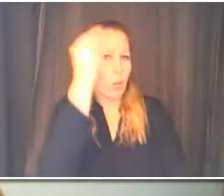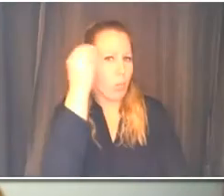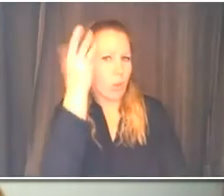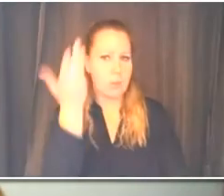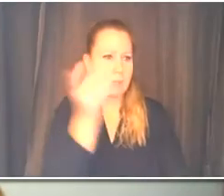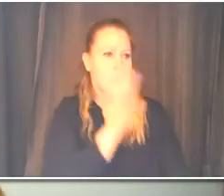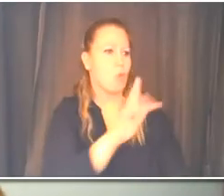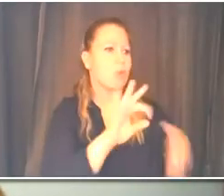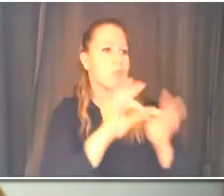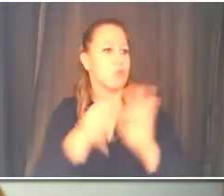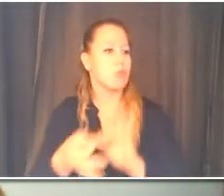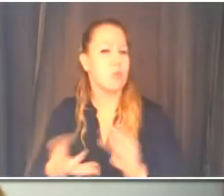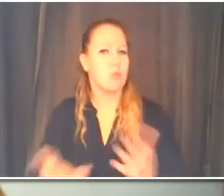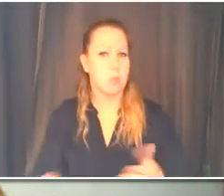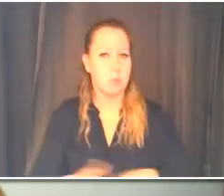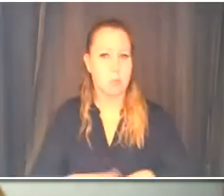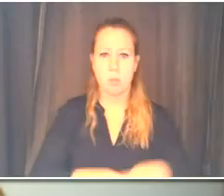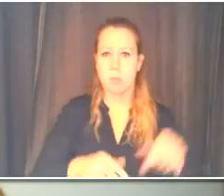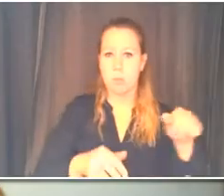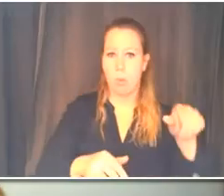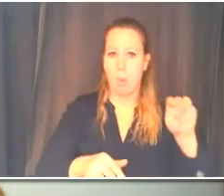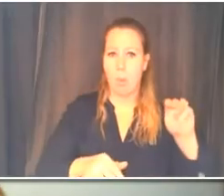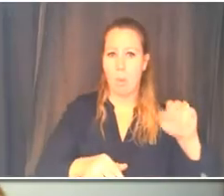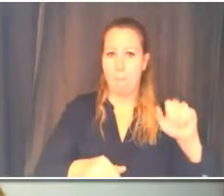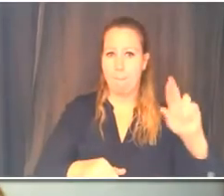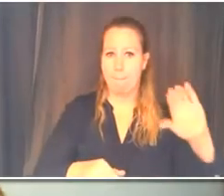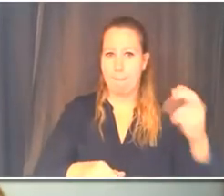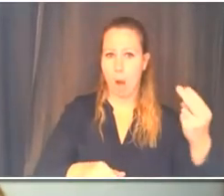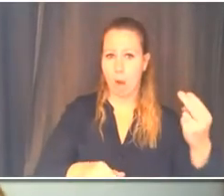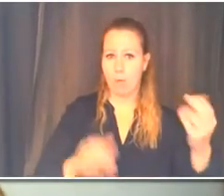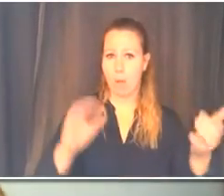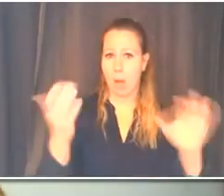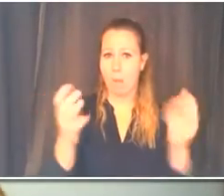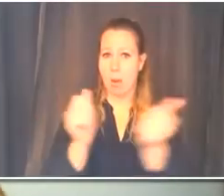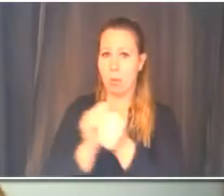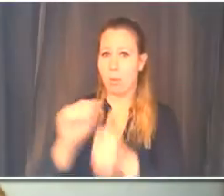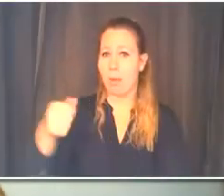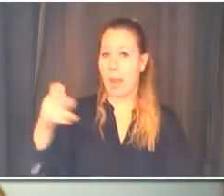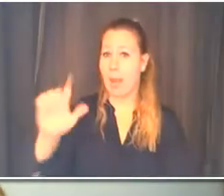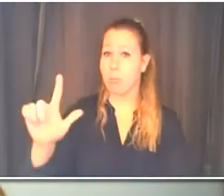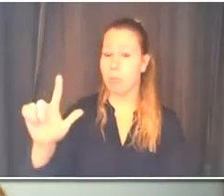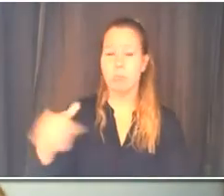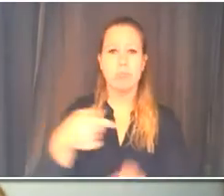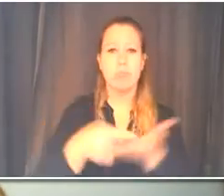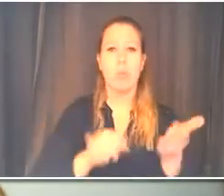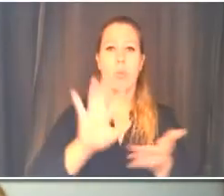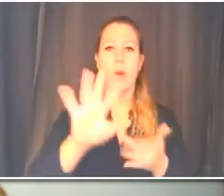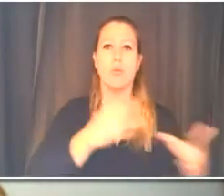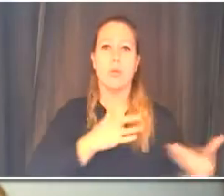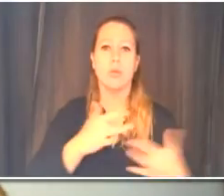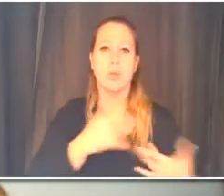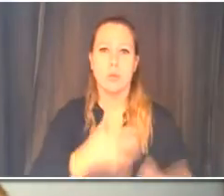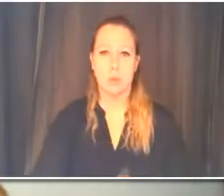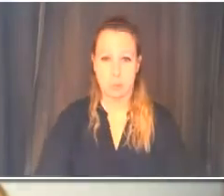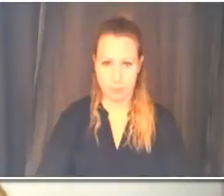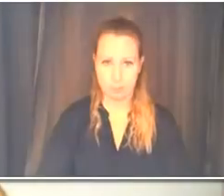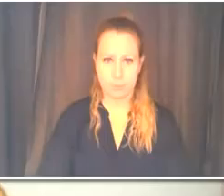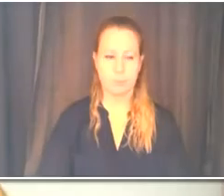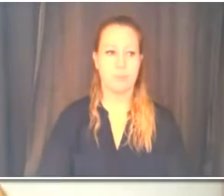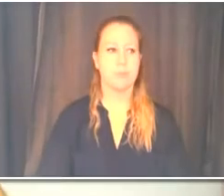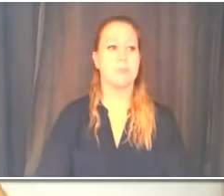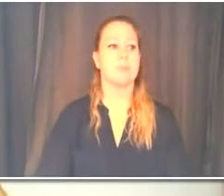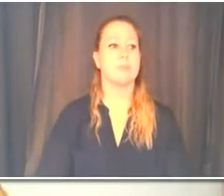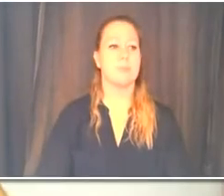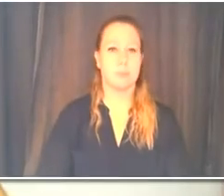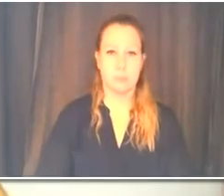analyzing um between now and and probably a little bit more time throughout the next couple of months um of course when